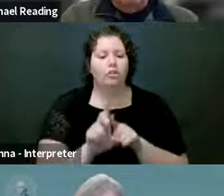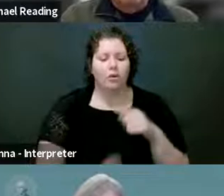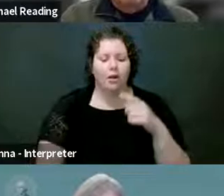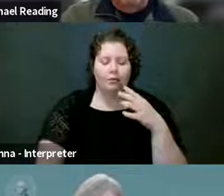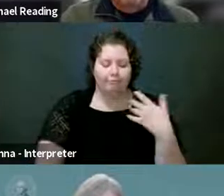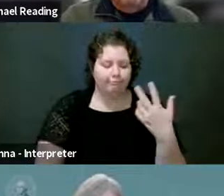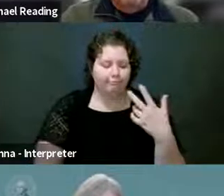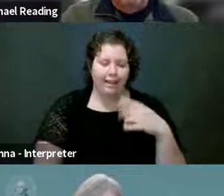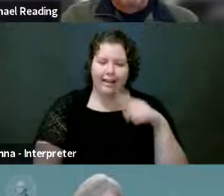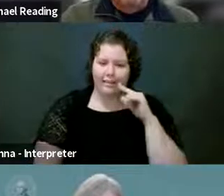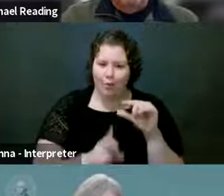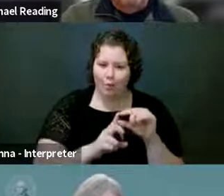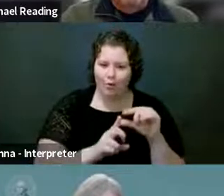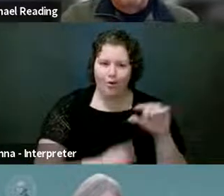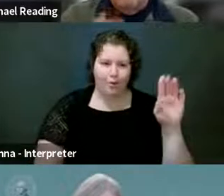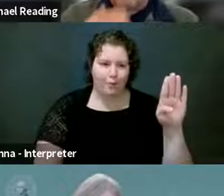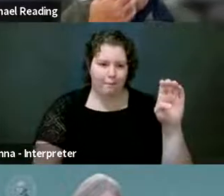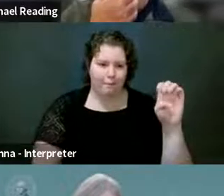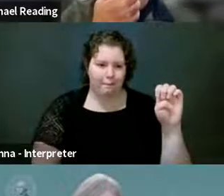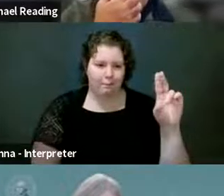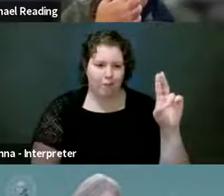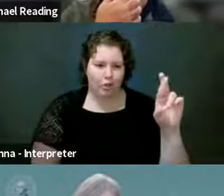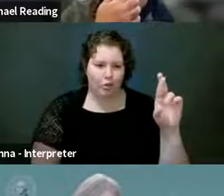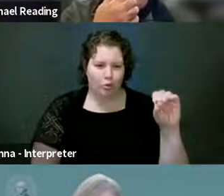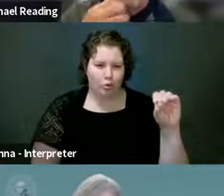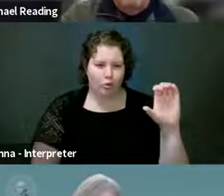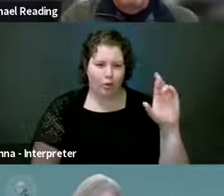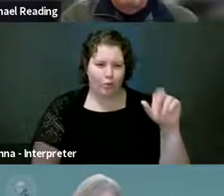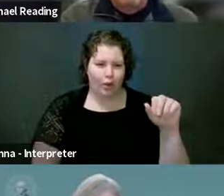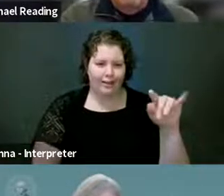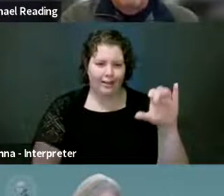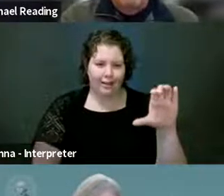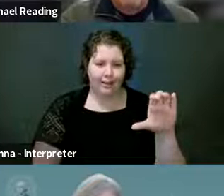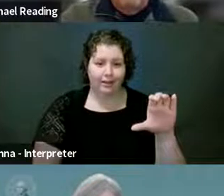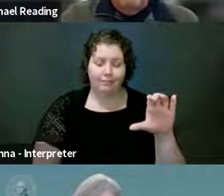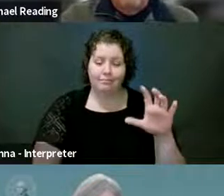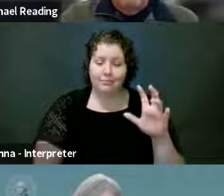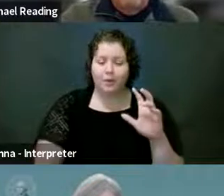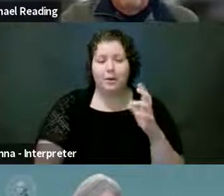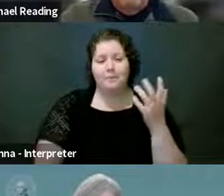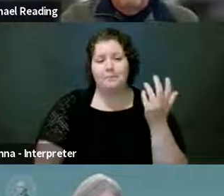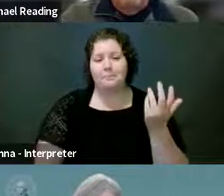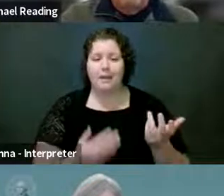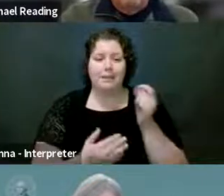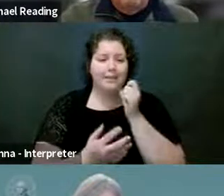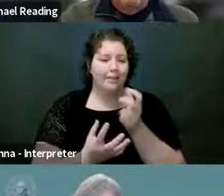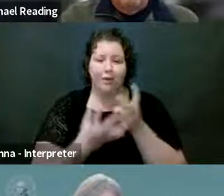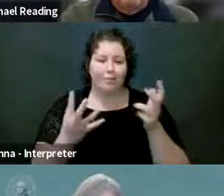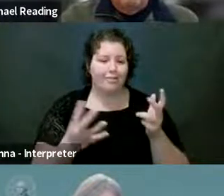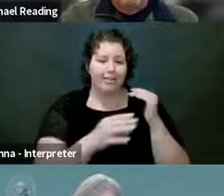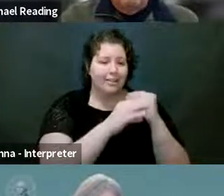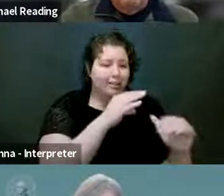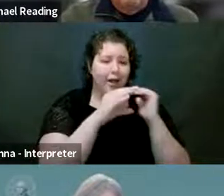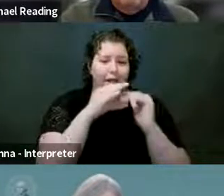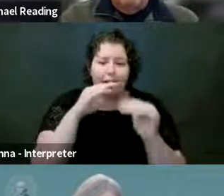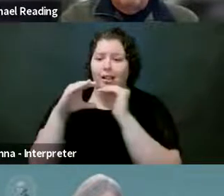And so, maybe not so much just reaching out by email. How do we really reach into